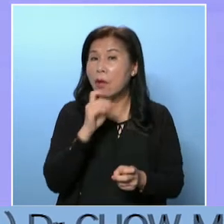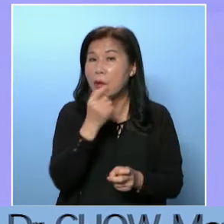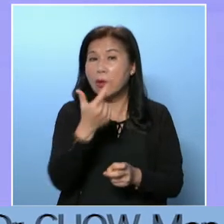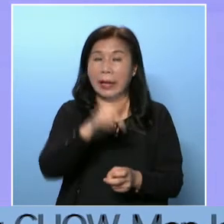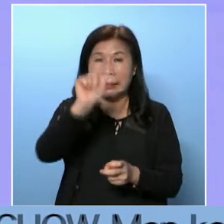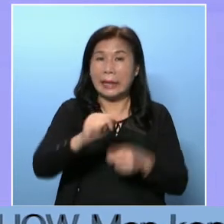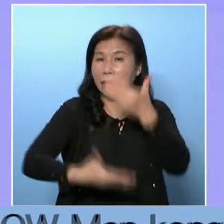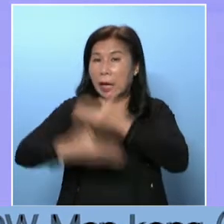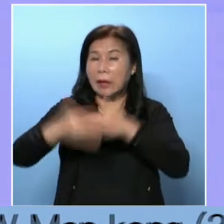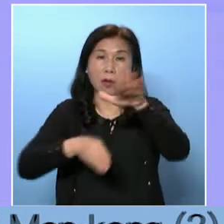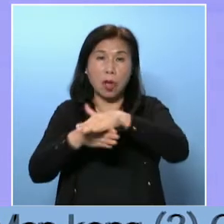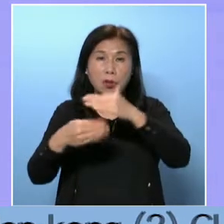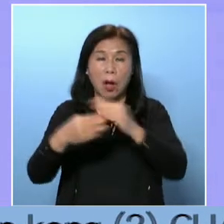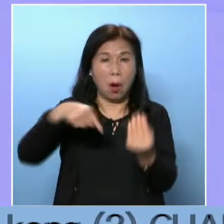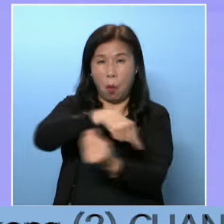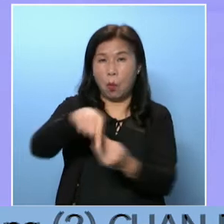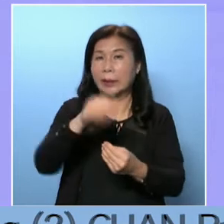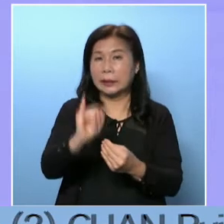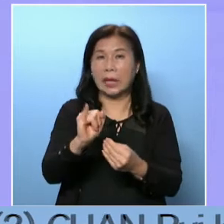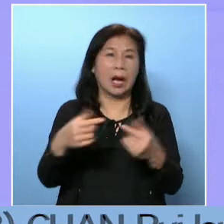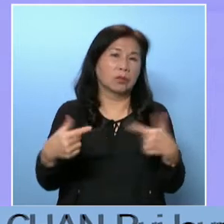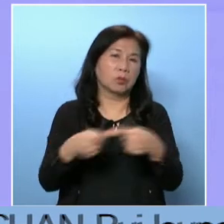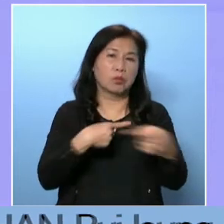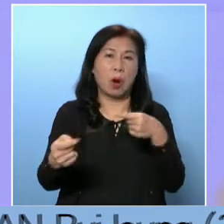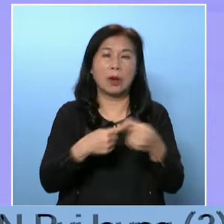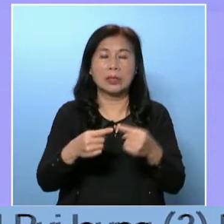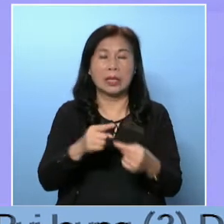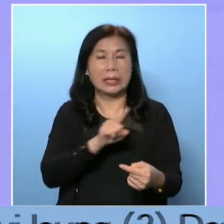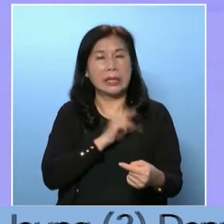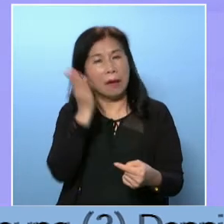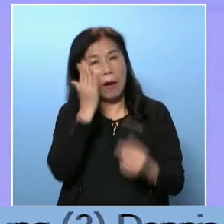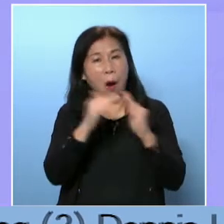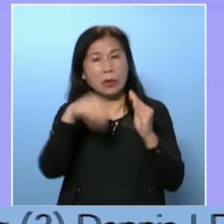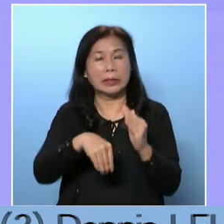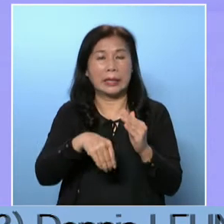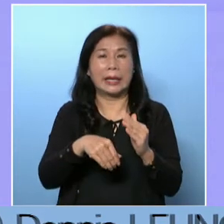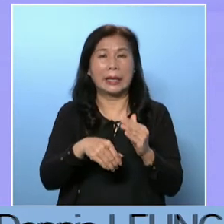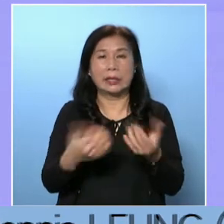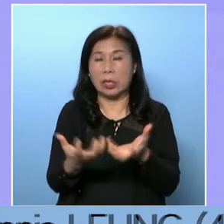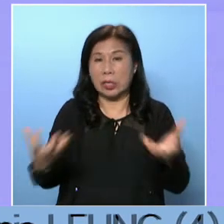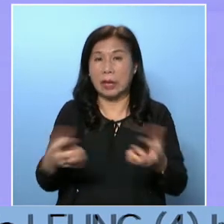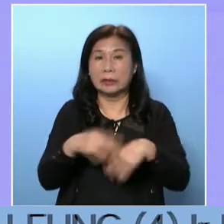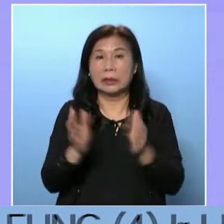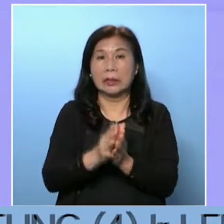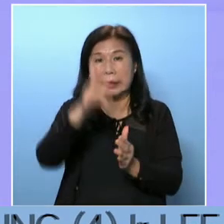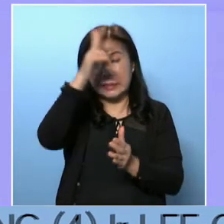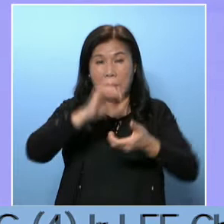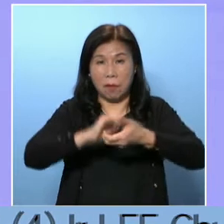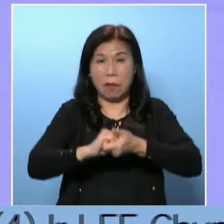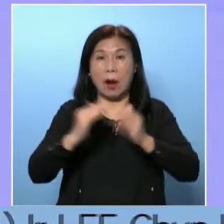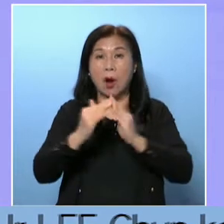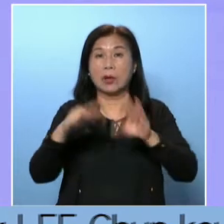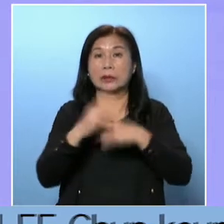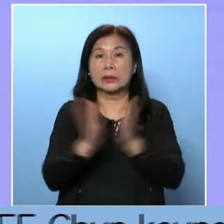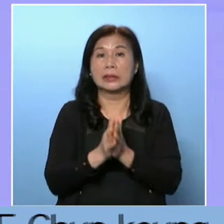close contacts household members are still staying at home. For my constituency, many people are living in subdivided flats, and